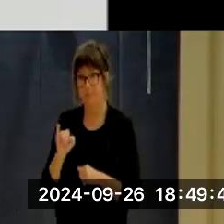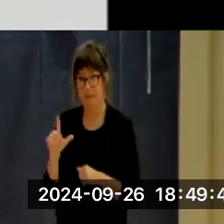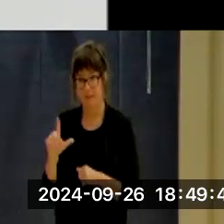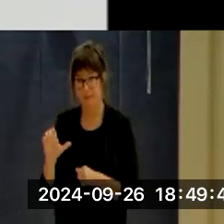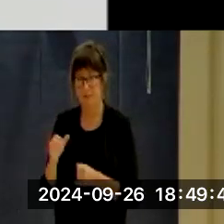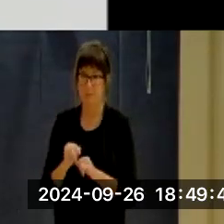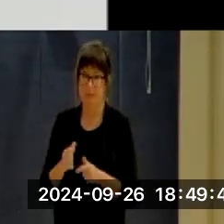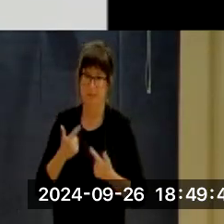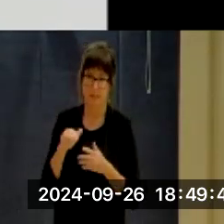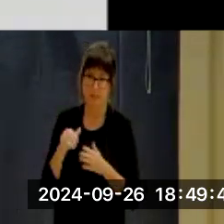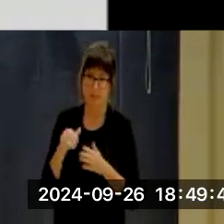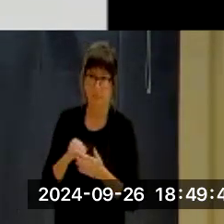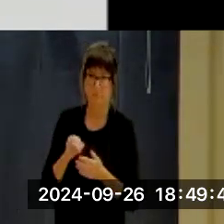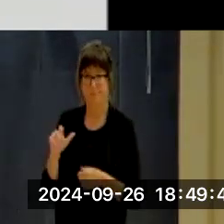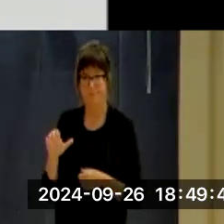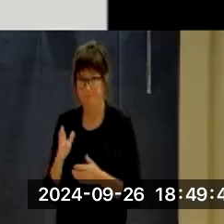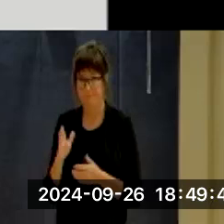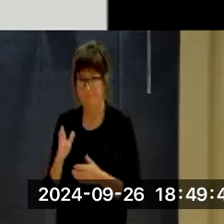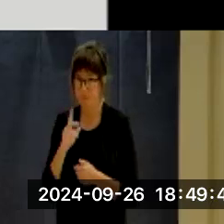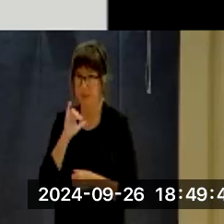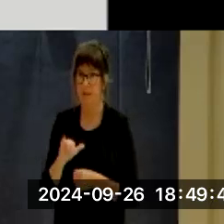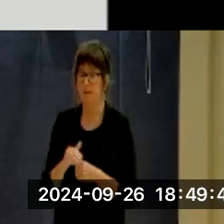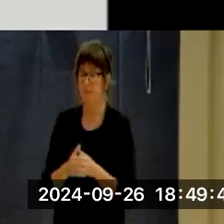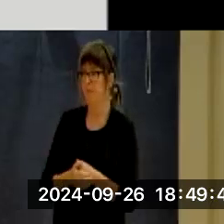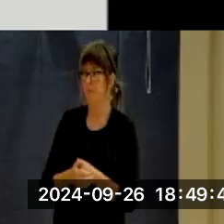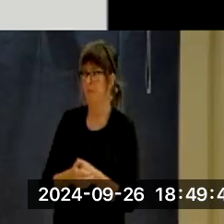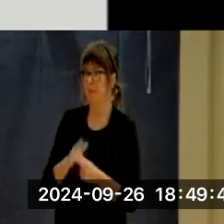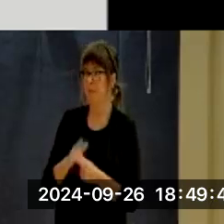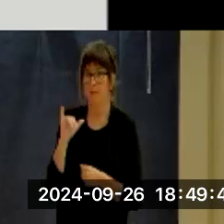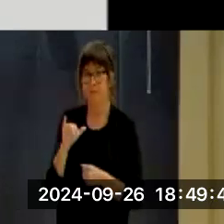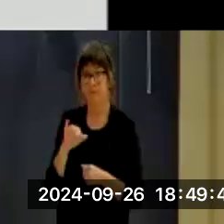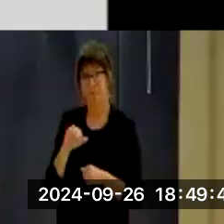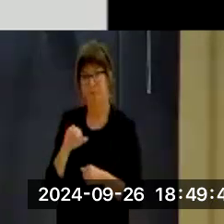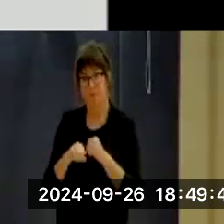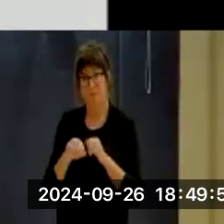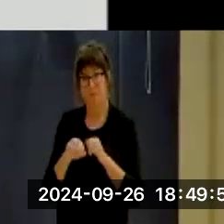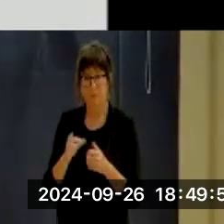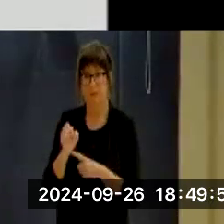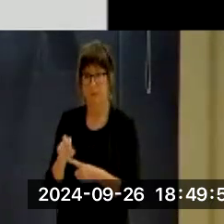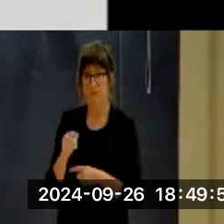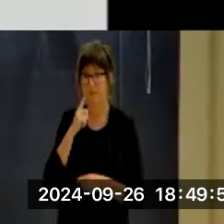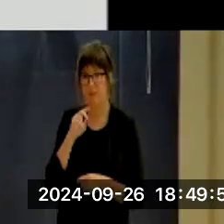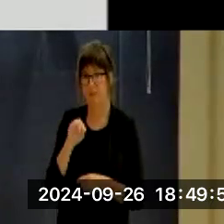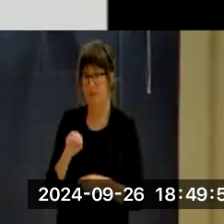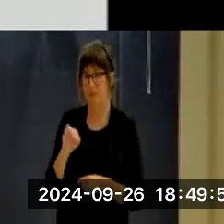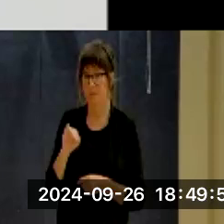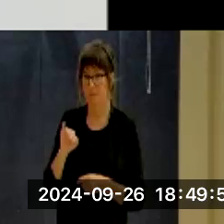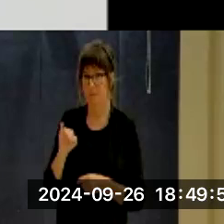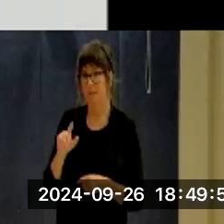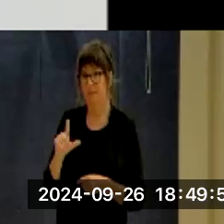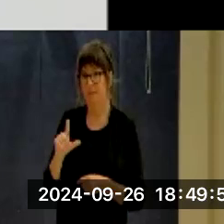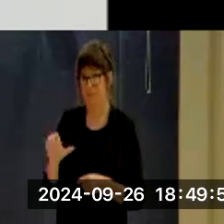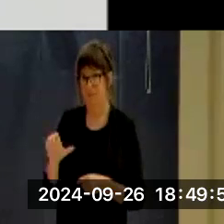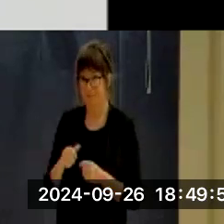for that. The California Foundation for Independent Living Centers pushed hard for that. So a lot of disability leaders